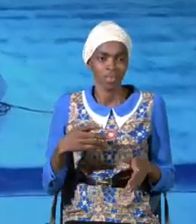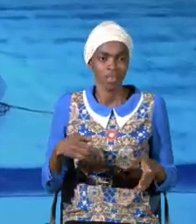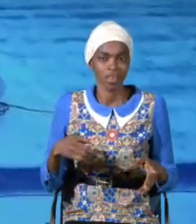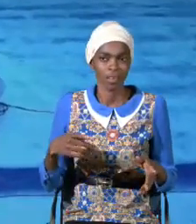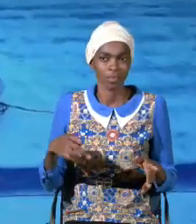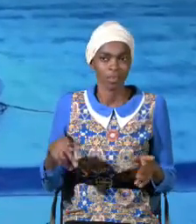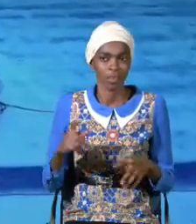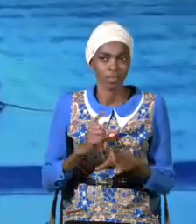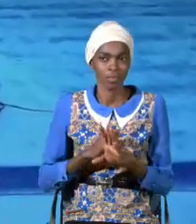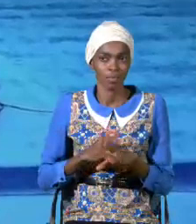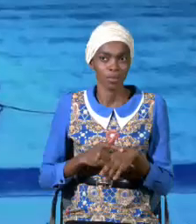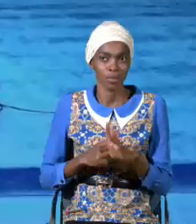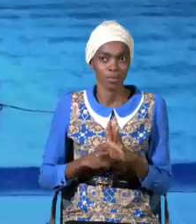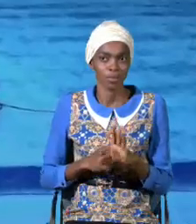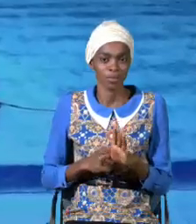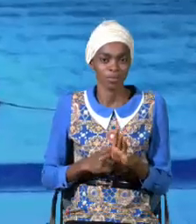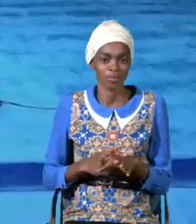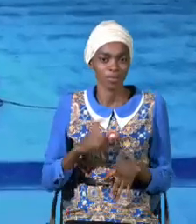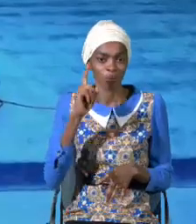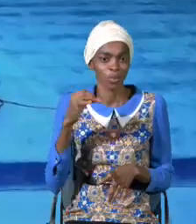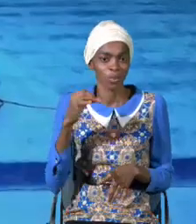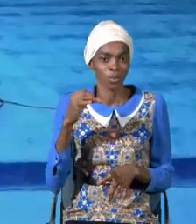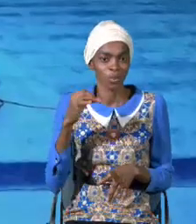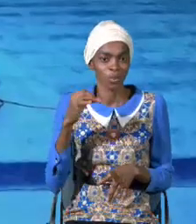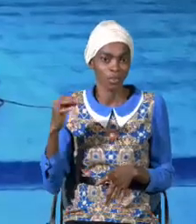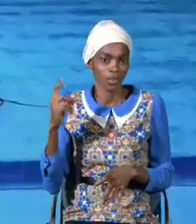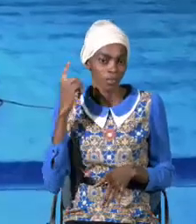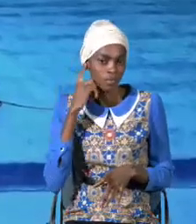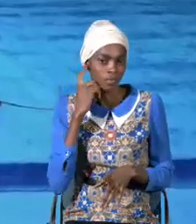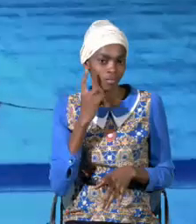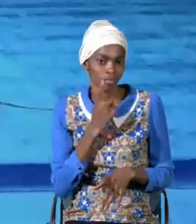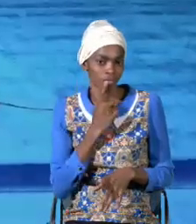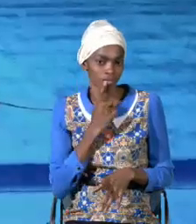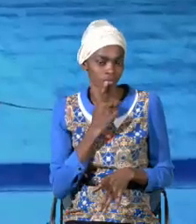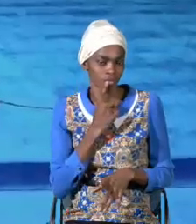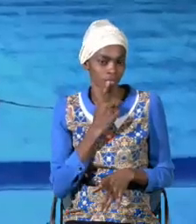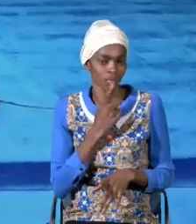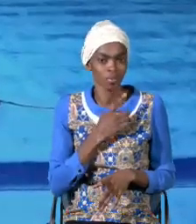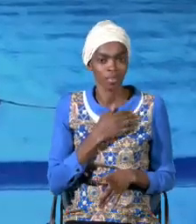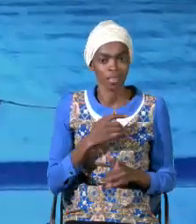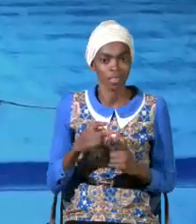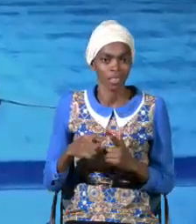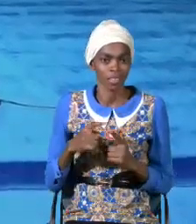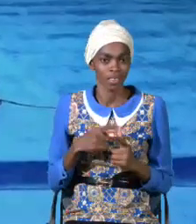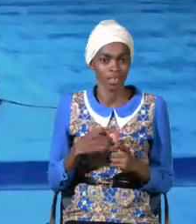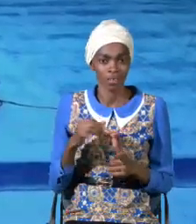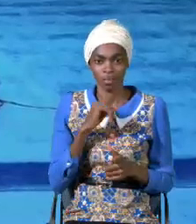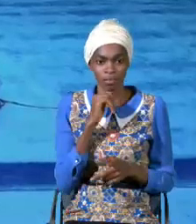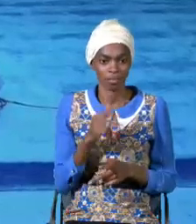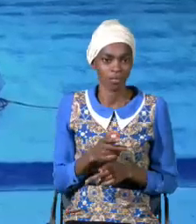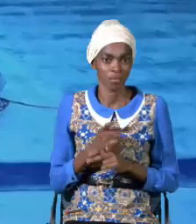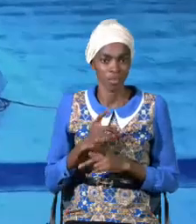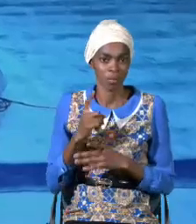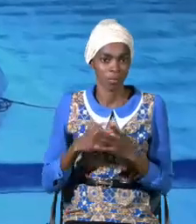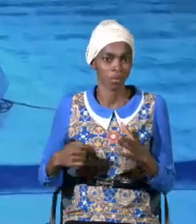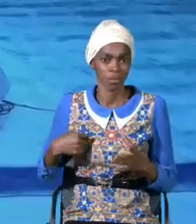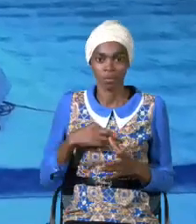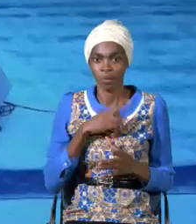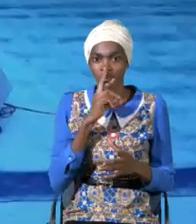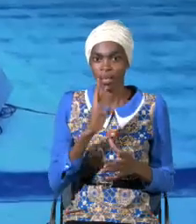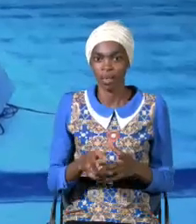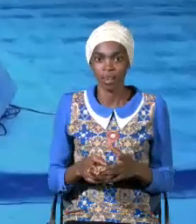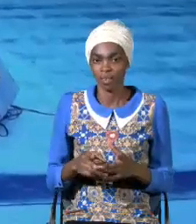them, deaf and dumb. And then they didn't even care for what we were saying for the